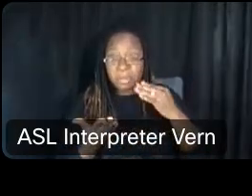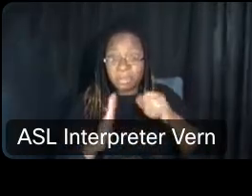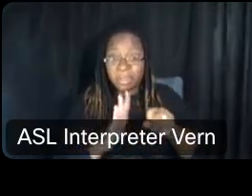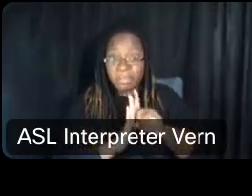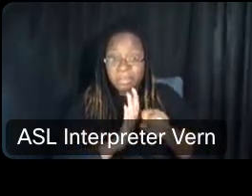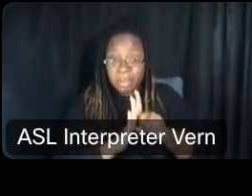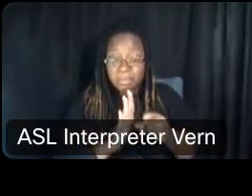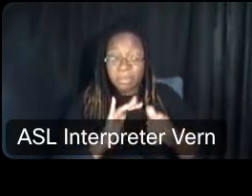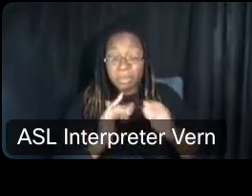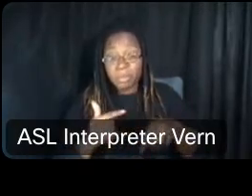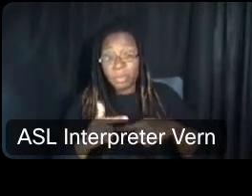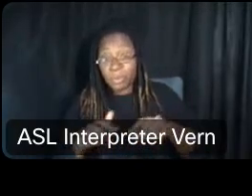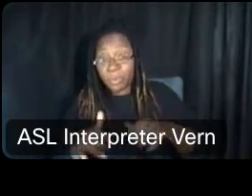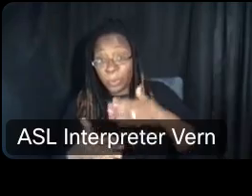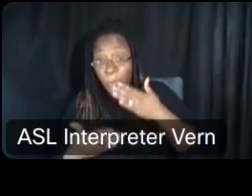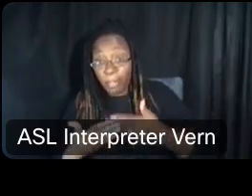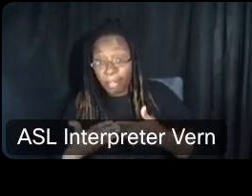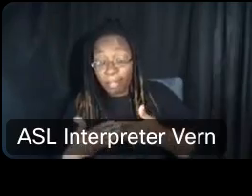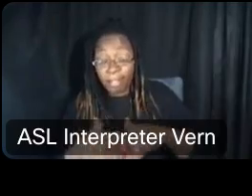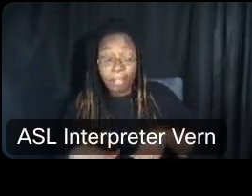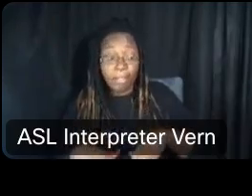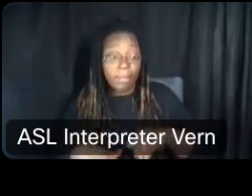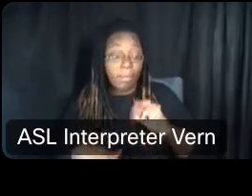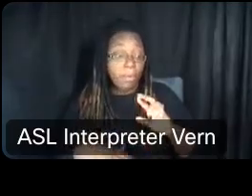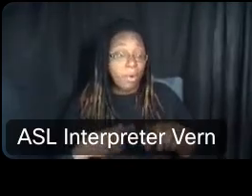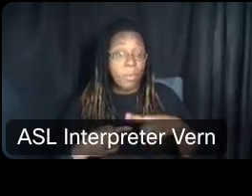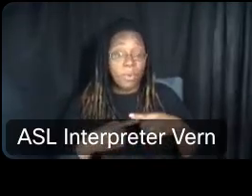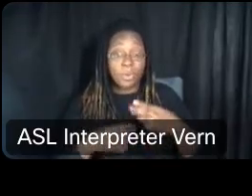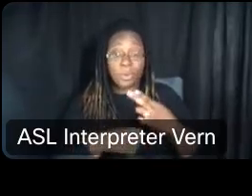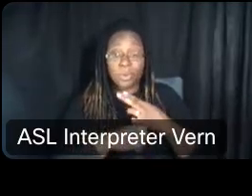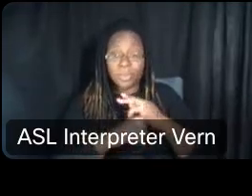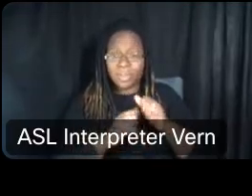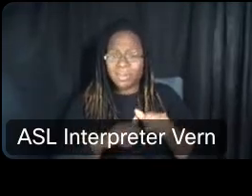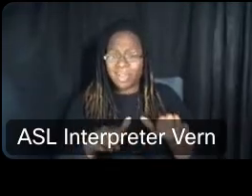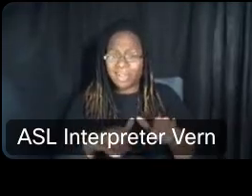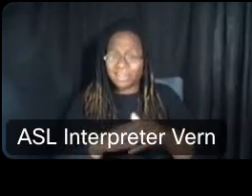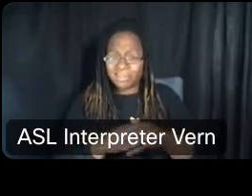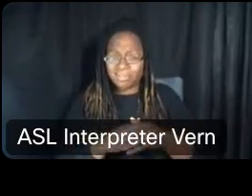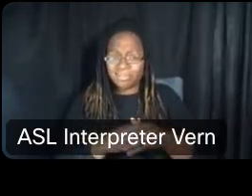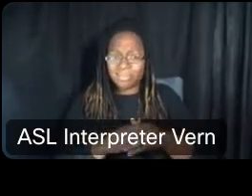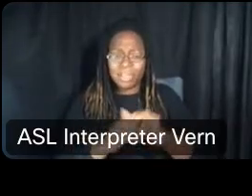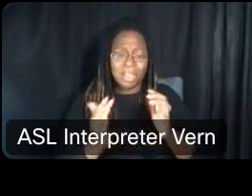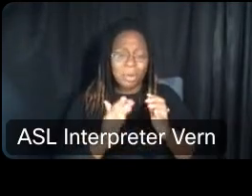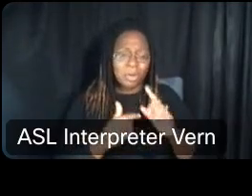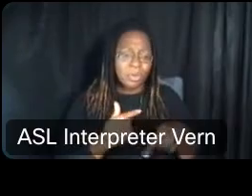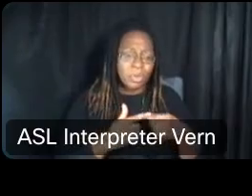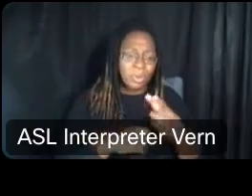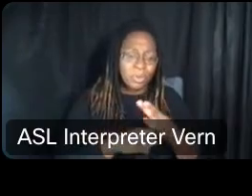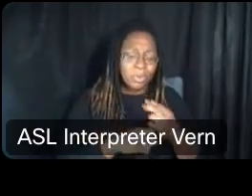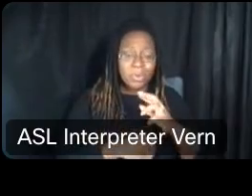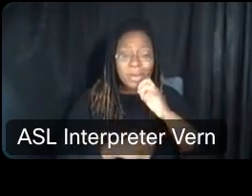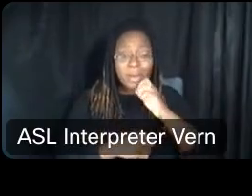well? Or how do they act when they're using versus they're not using? And how might the partner